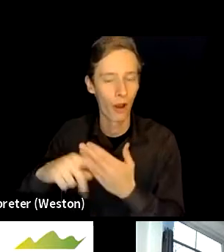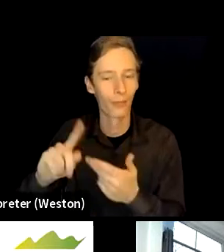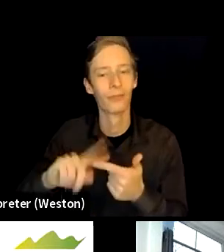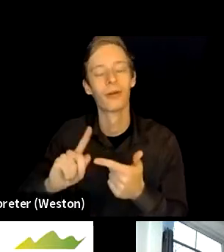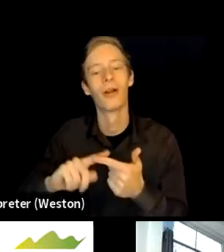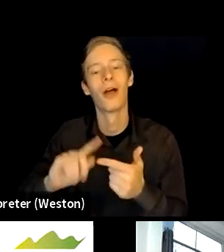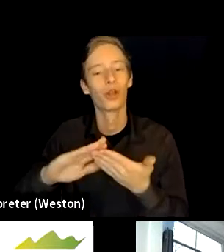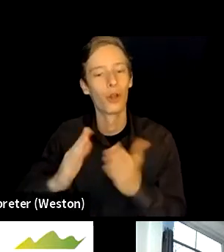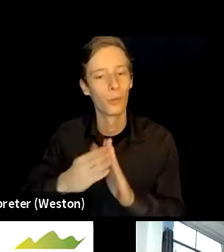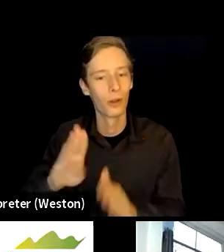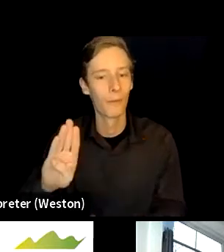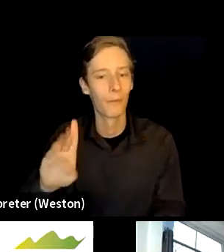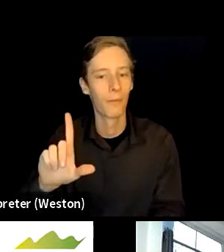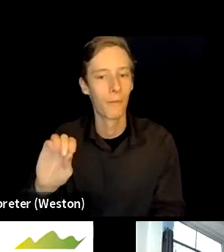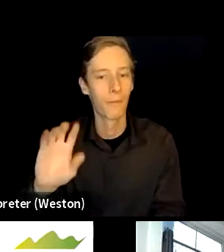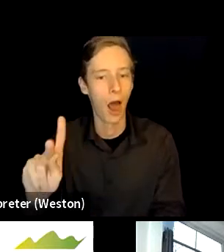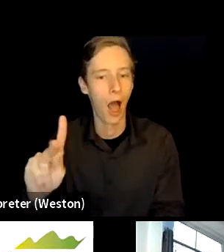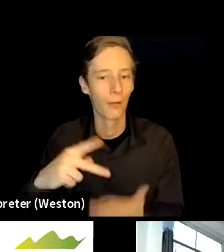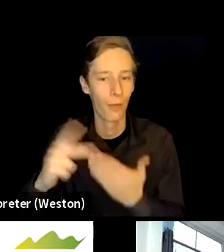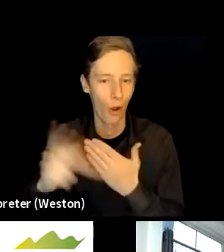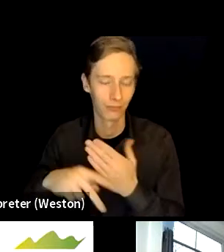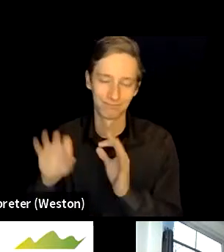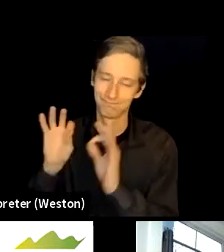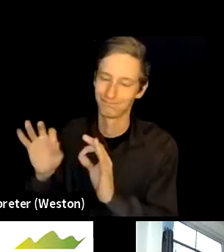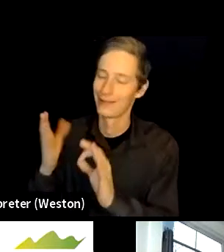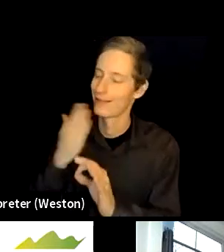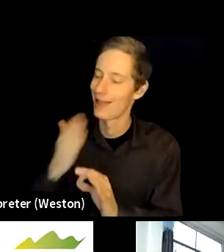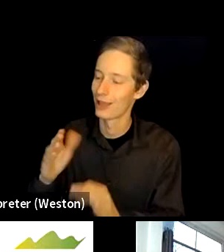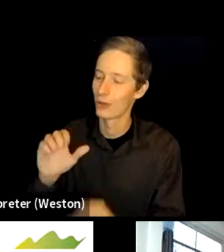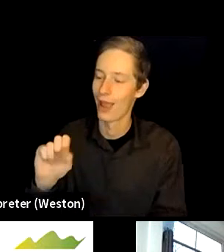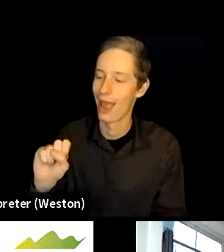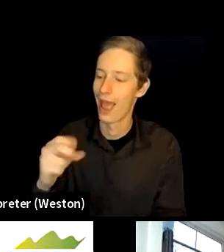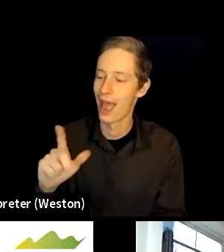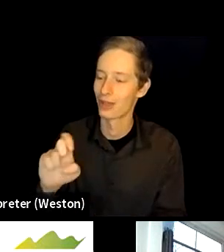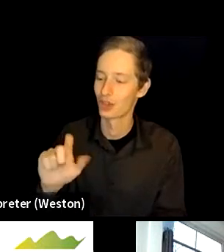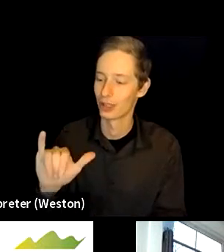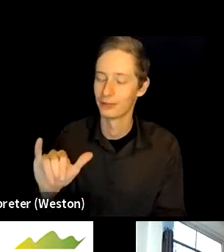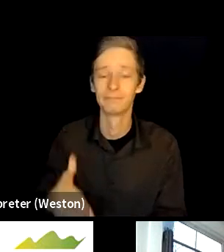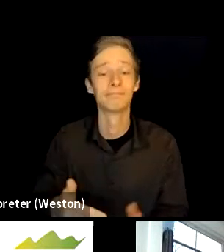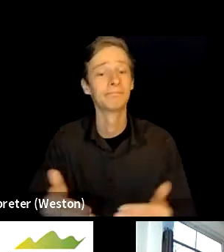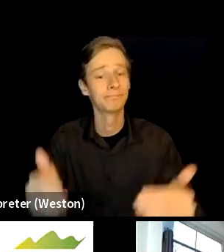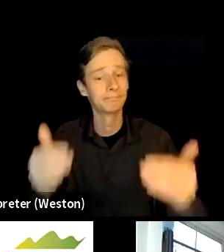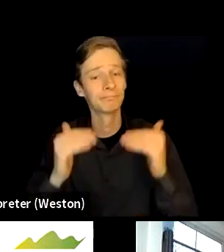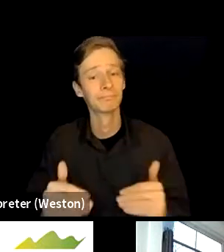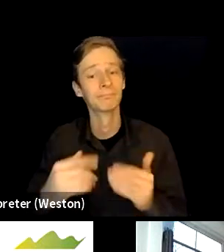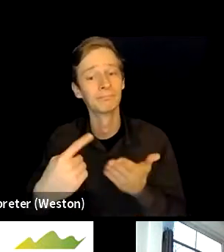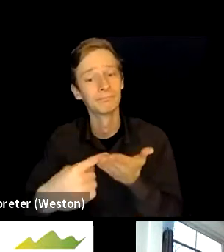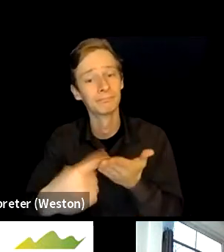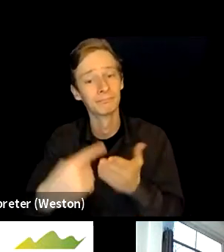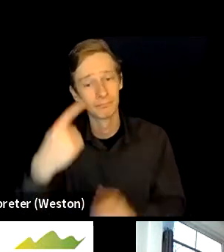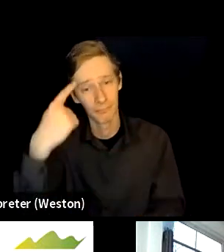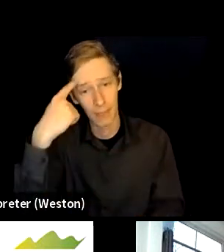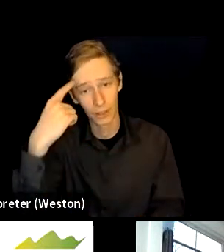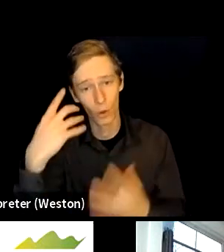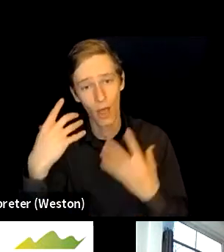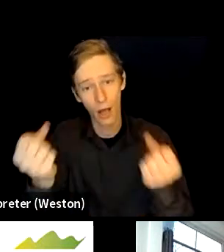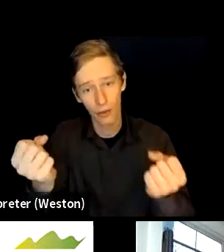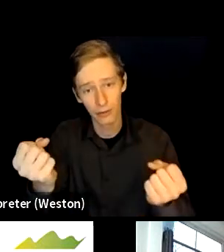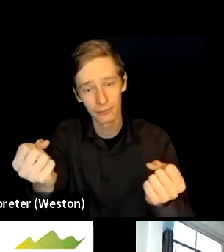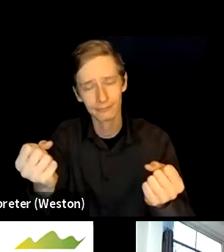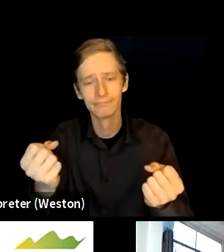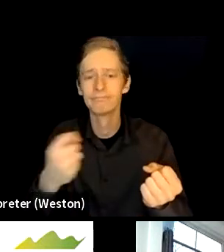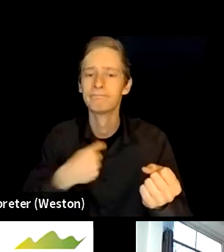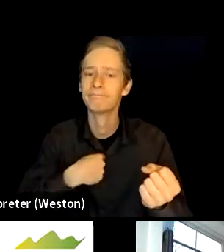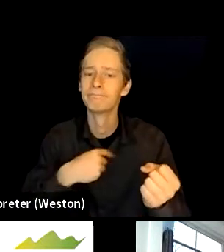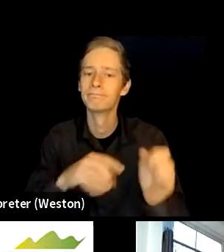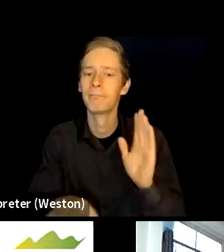difference. So thank you, Ashley. Next, I want to talk a little bit about mental health and look to James here for some